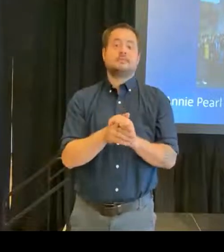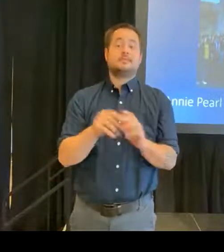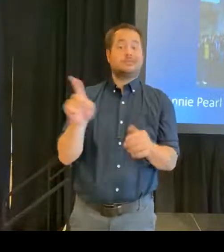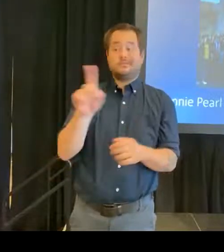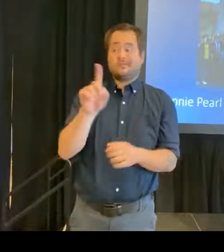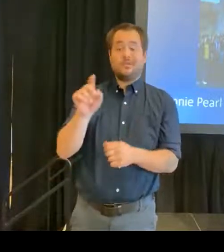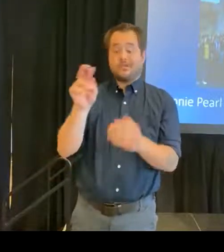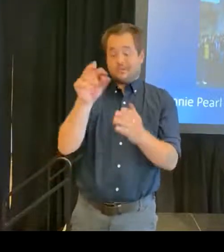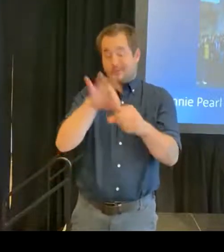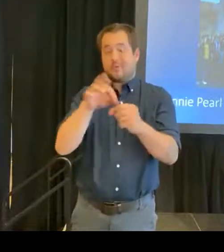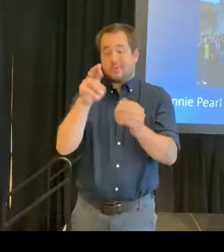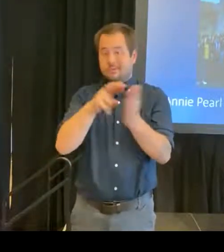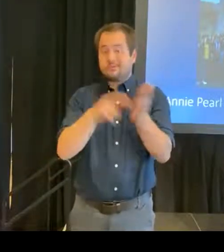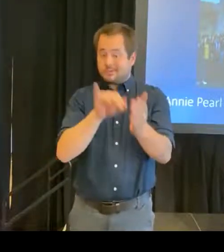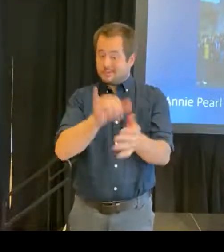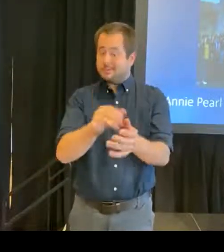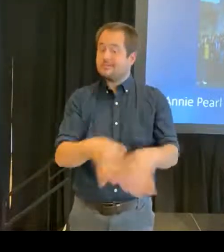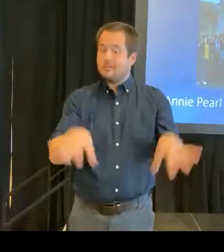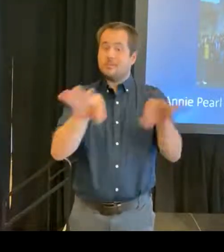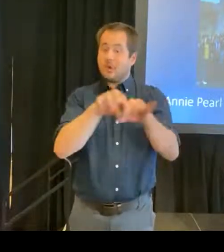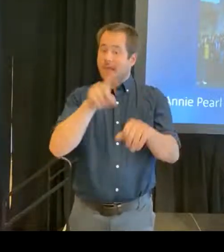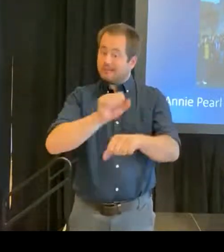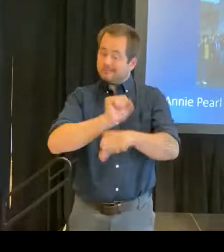voter registration.